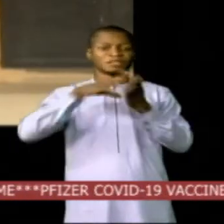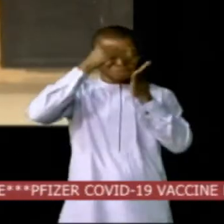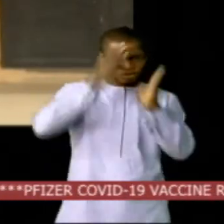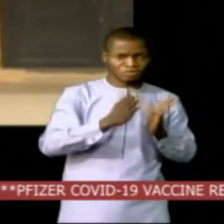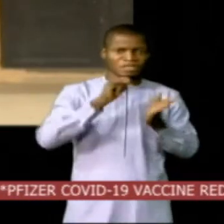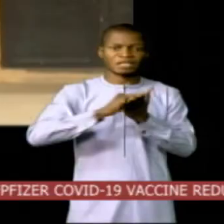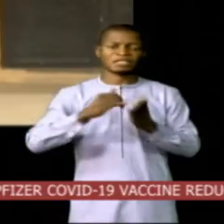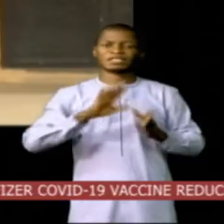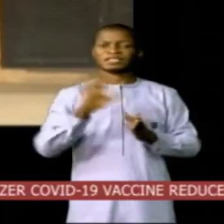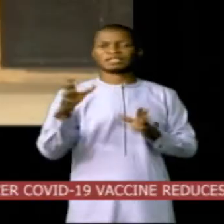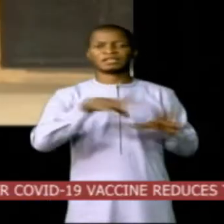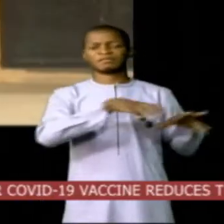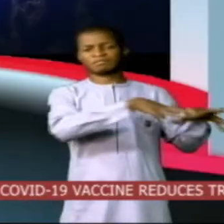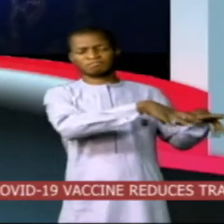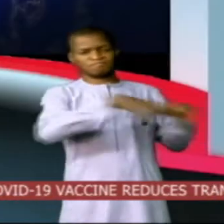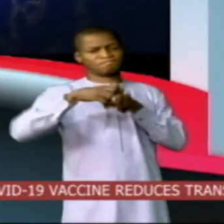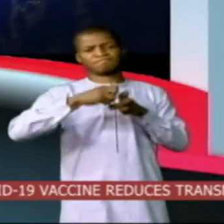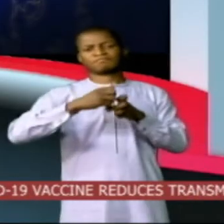taken away.